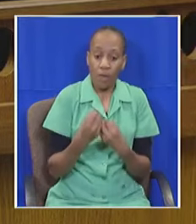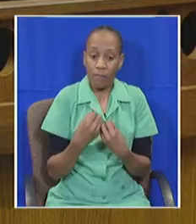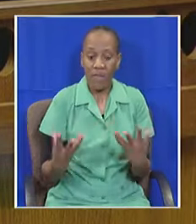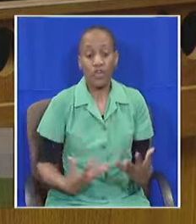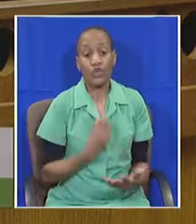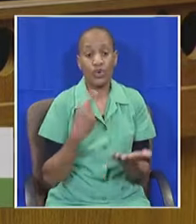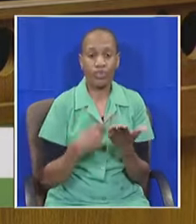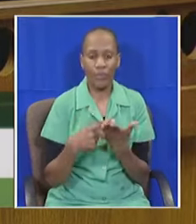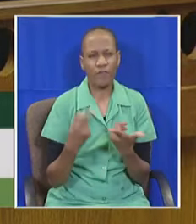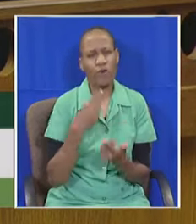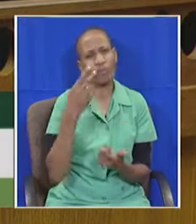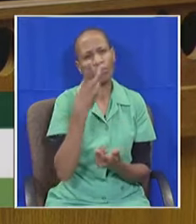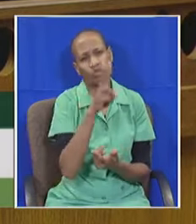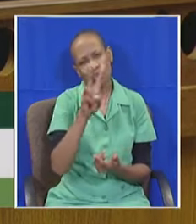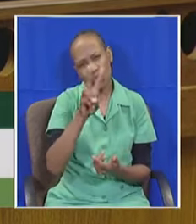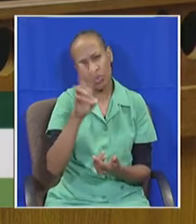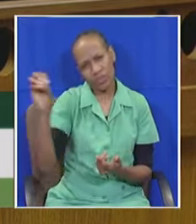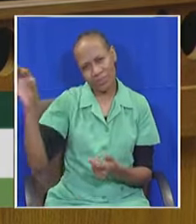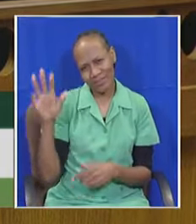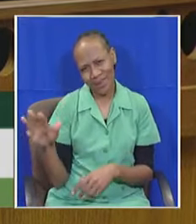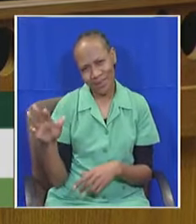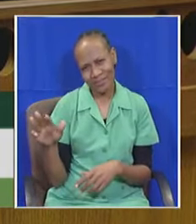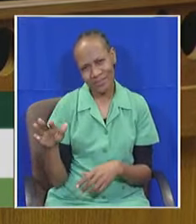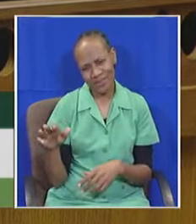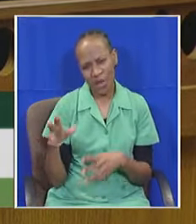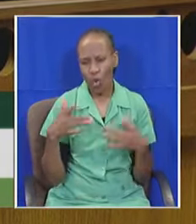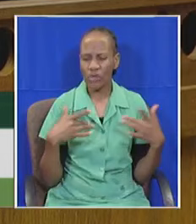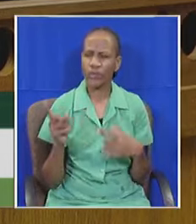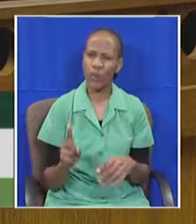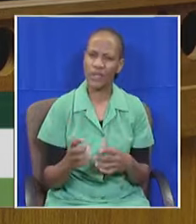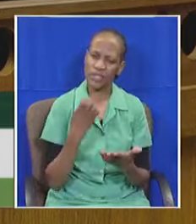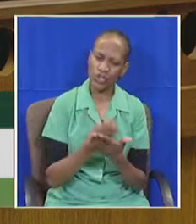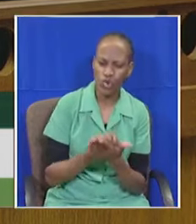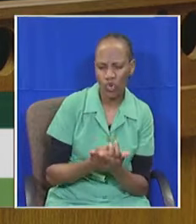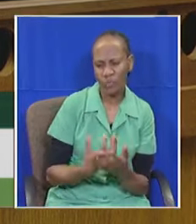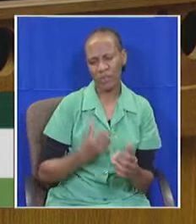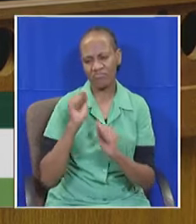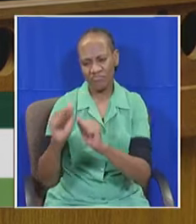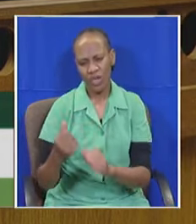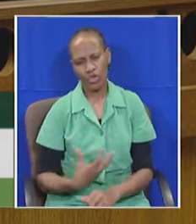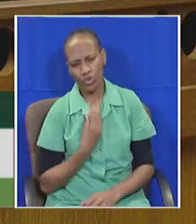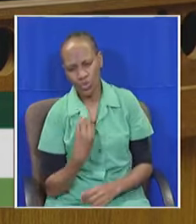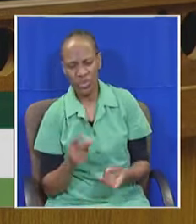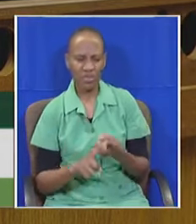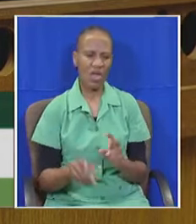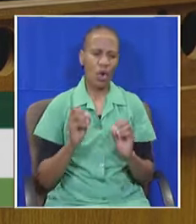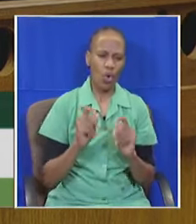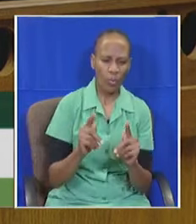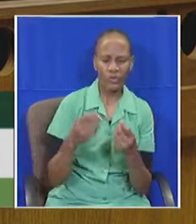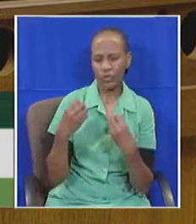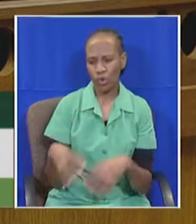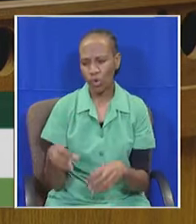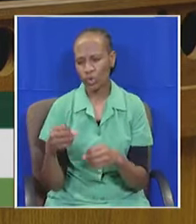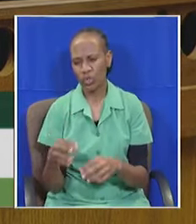since 2009 reveals that they mostly concern the economic status of the youth and an opportunity that would be lost if we do not